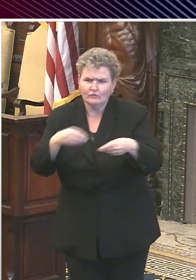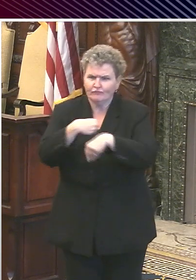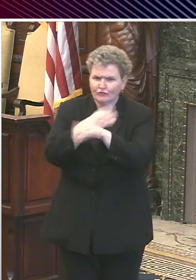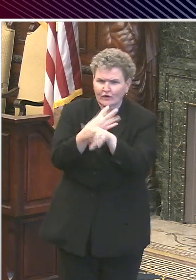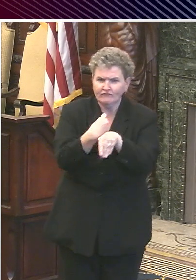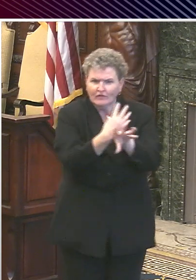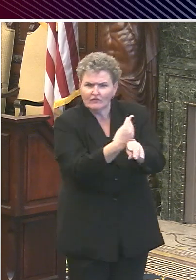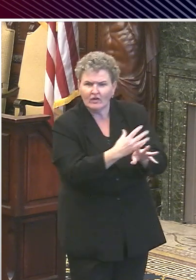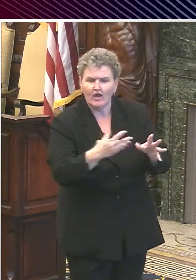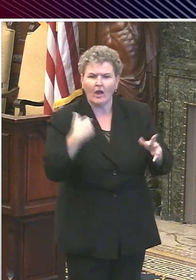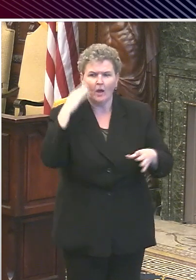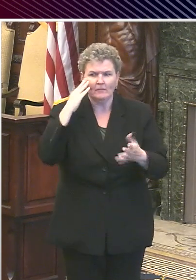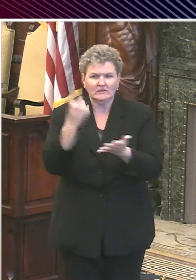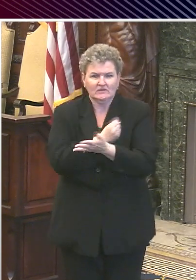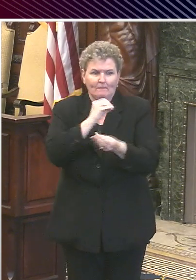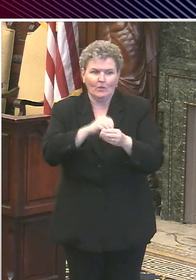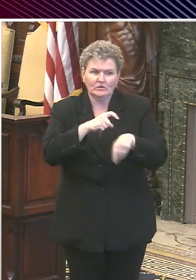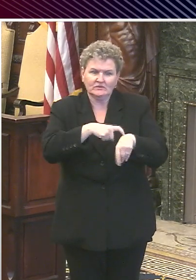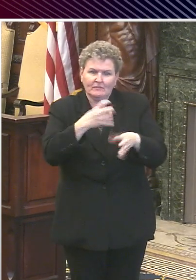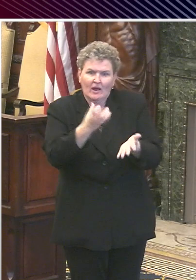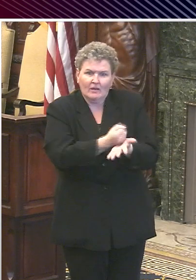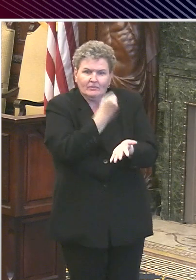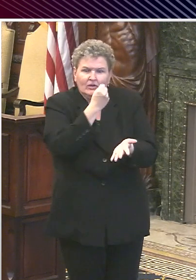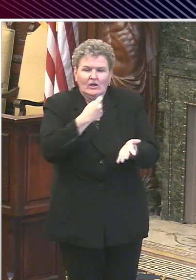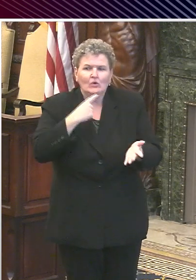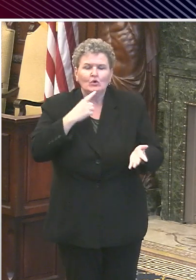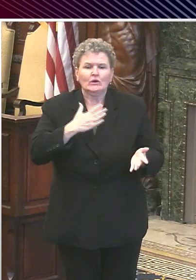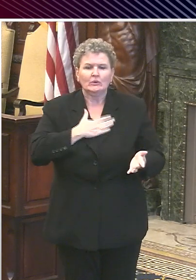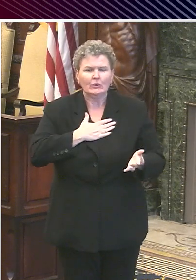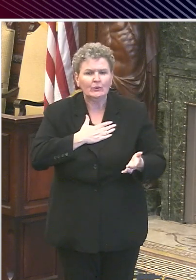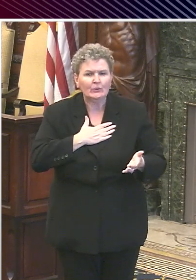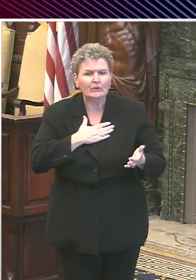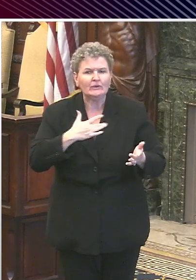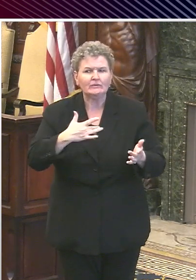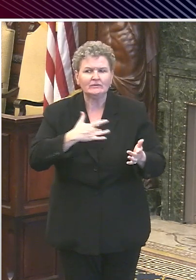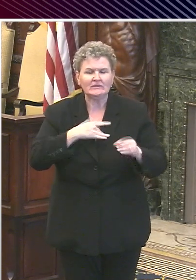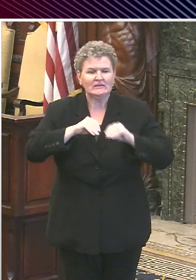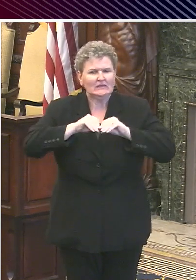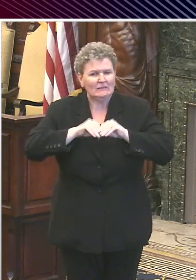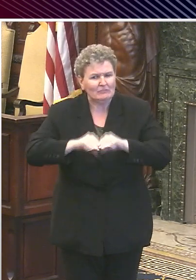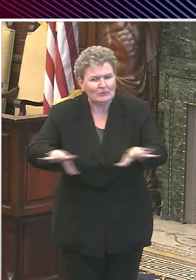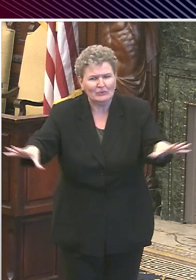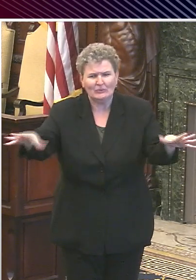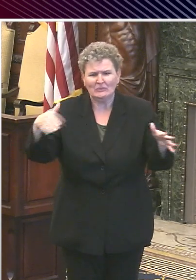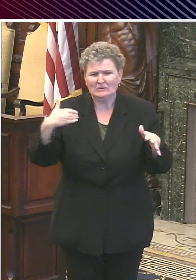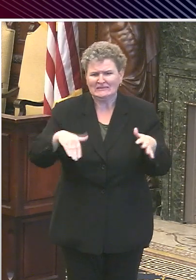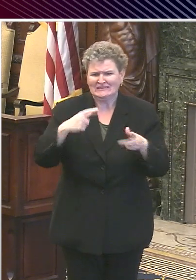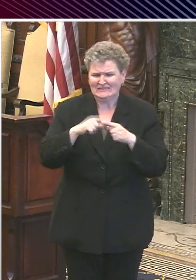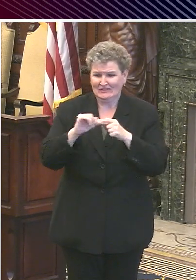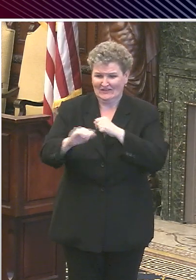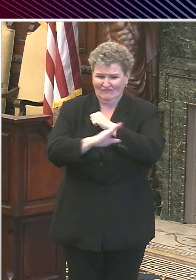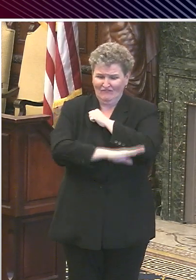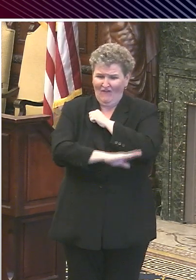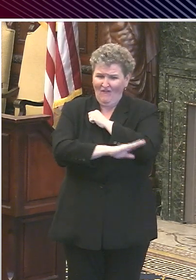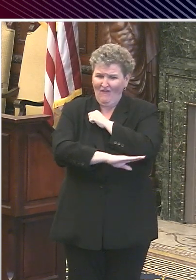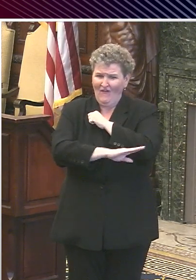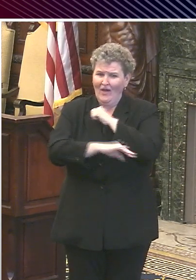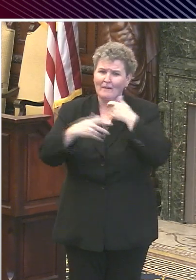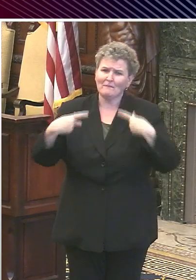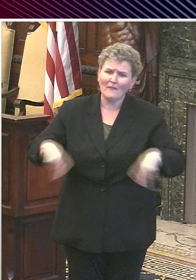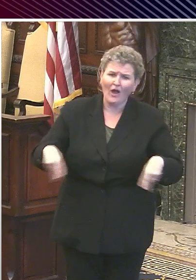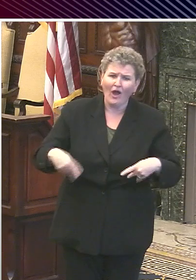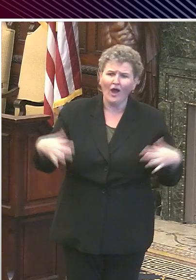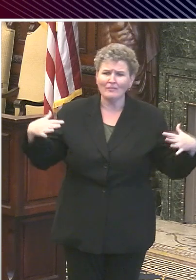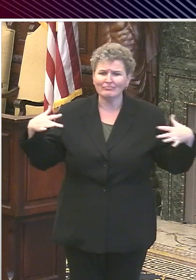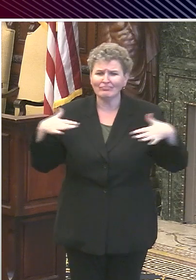continues. However, I'm still very concerned about the spread, the potential spread at colleges here. Social gatherings appear to be the greatest